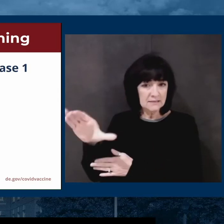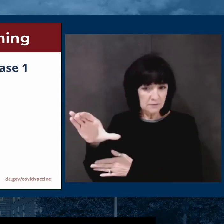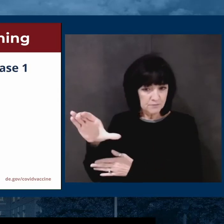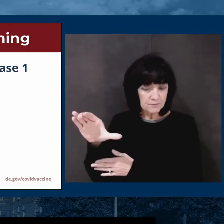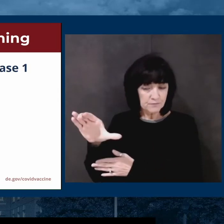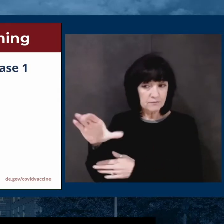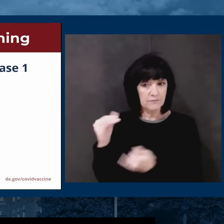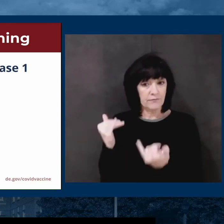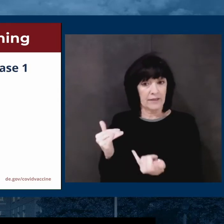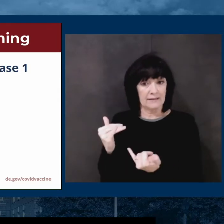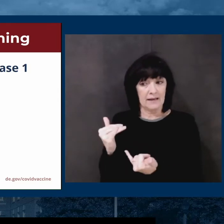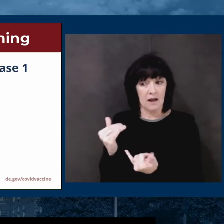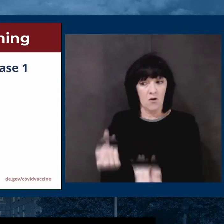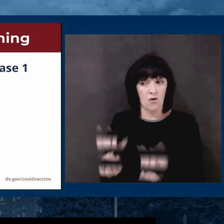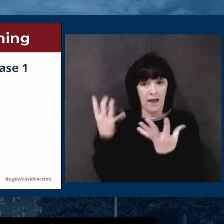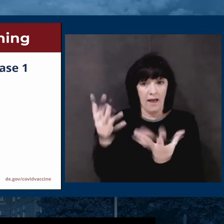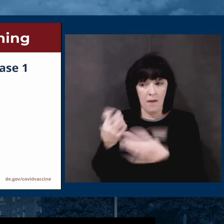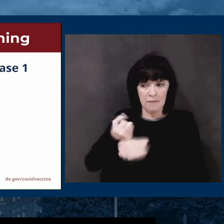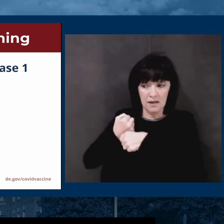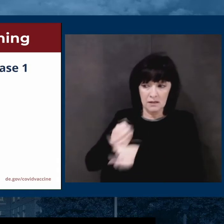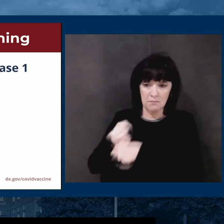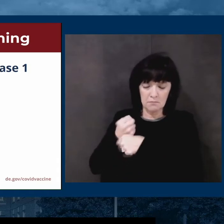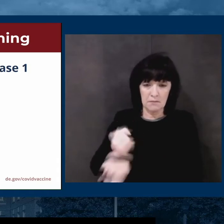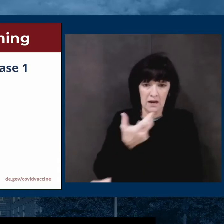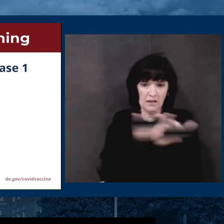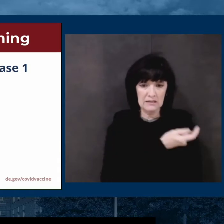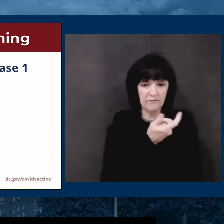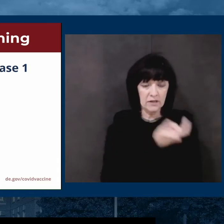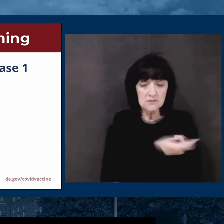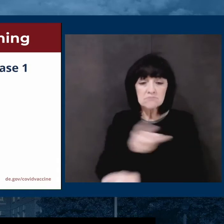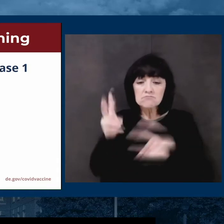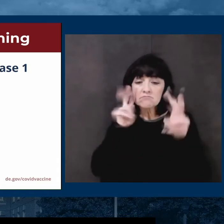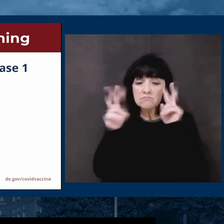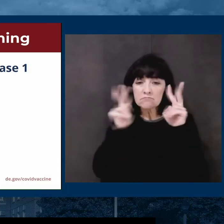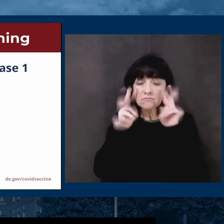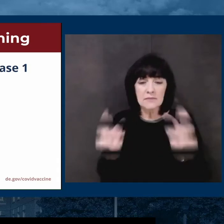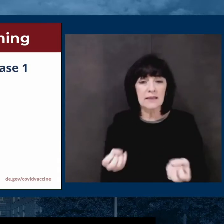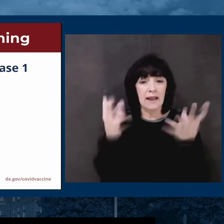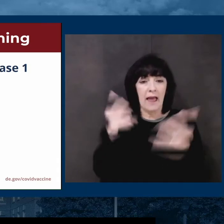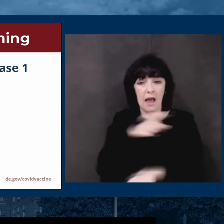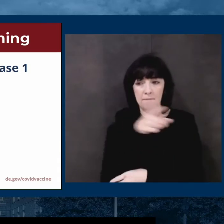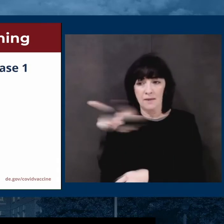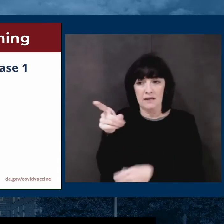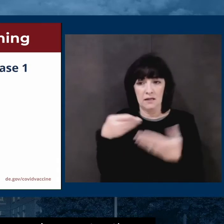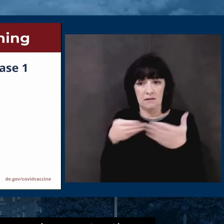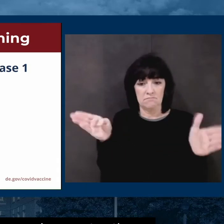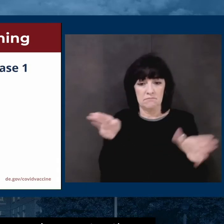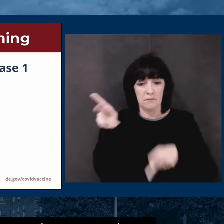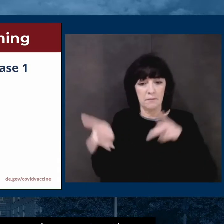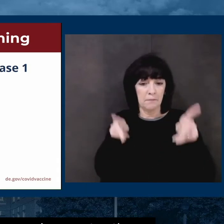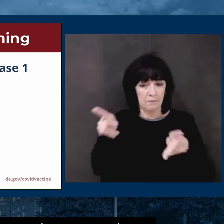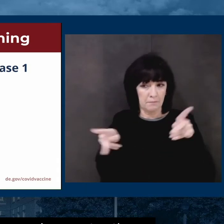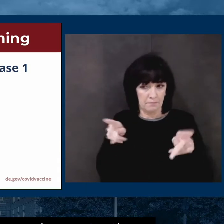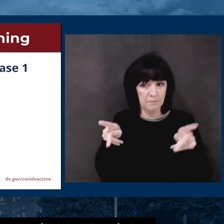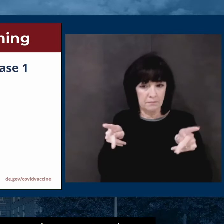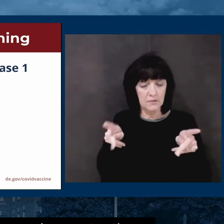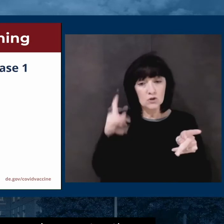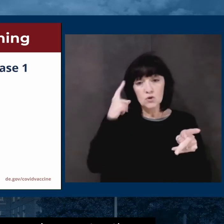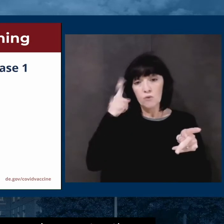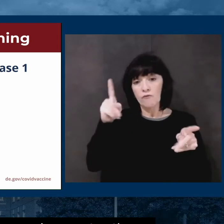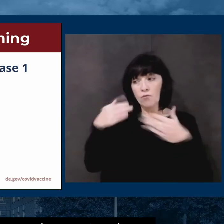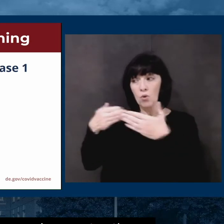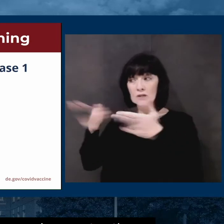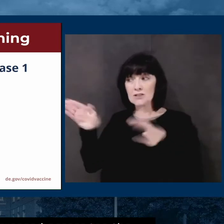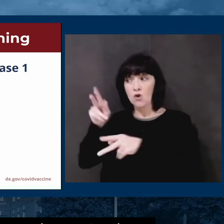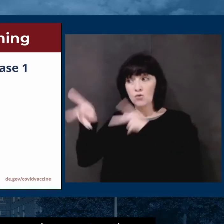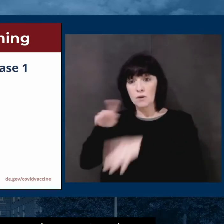that the general public will have increased access to the vaccine. So, based on the projections, we're looking at spring for the general public. As I